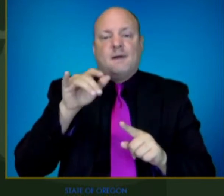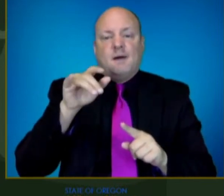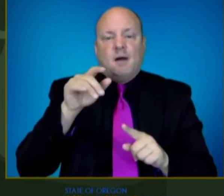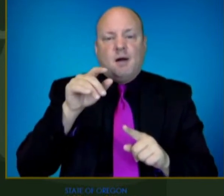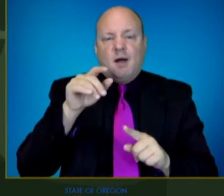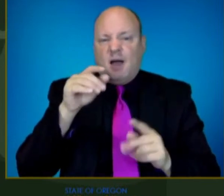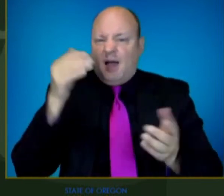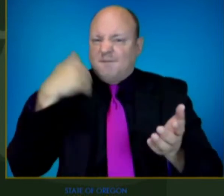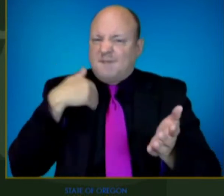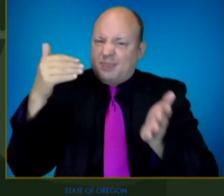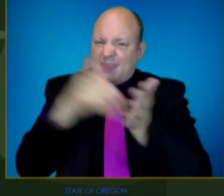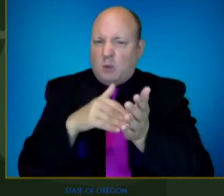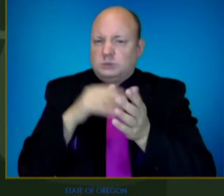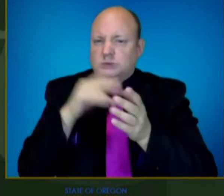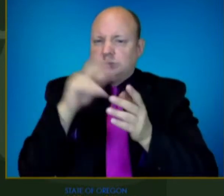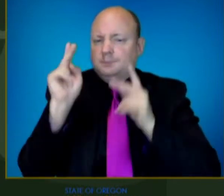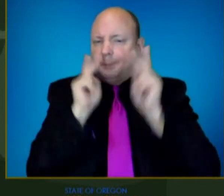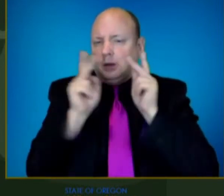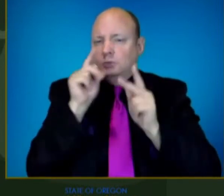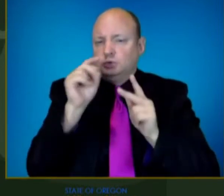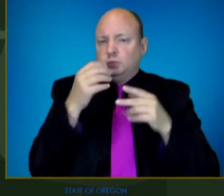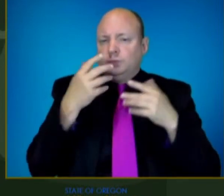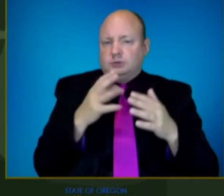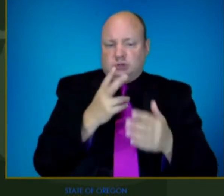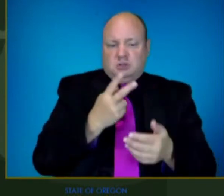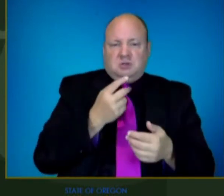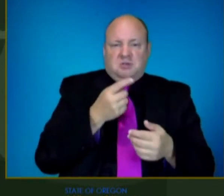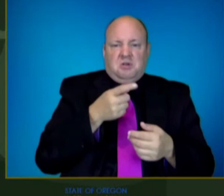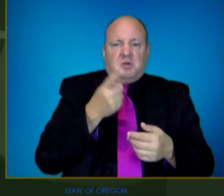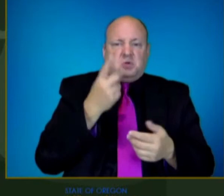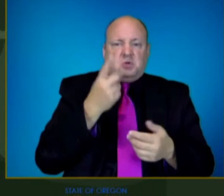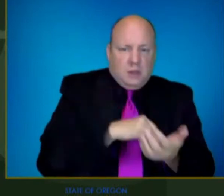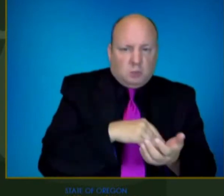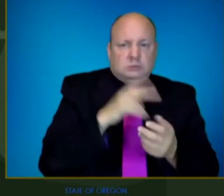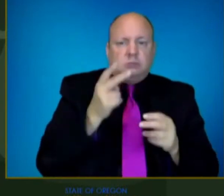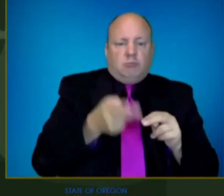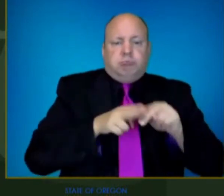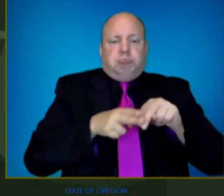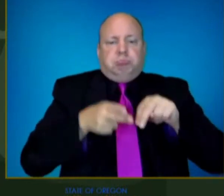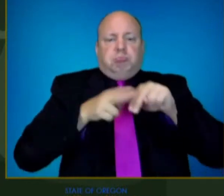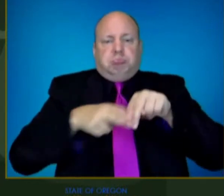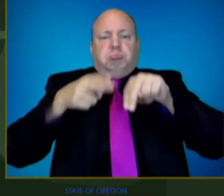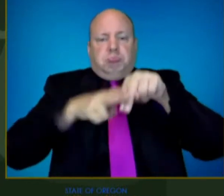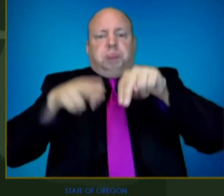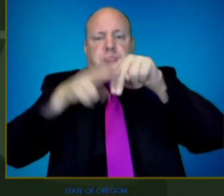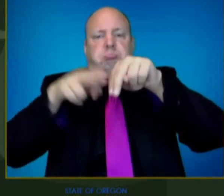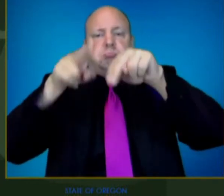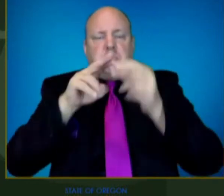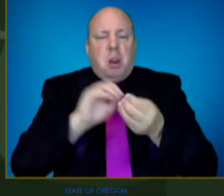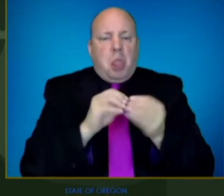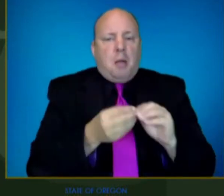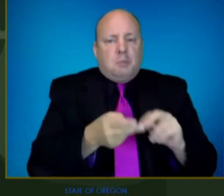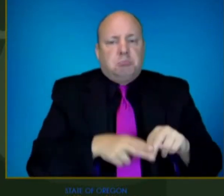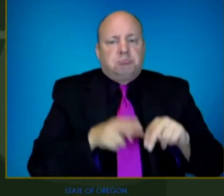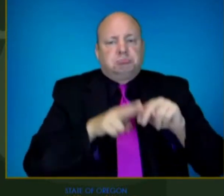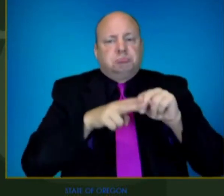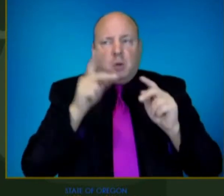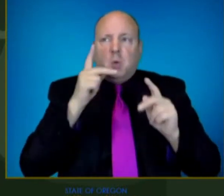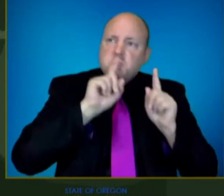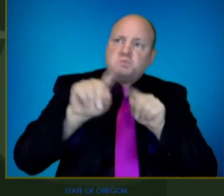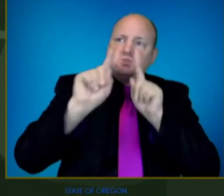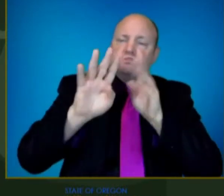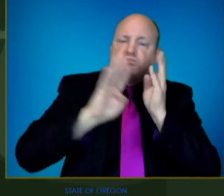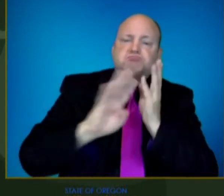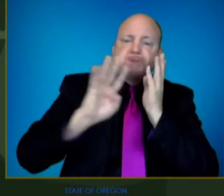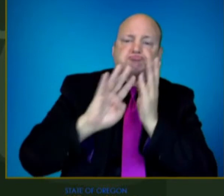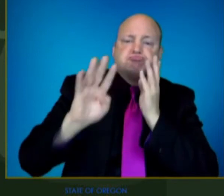was 2,433. That's a 44% increase over those 2 weeks. Over the past 2 weeks, we've seen some